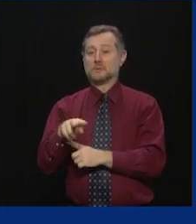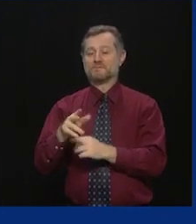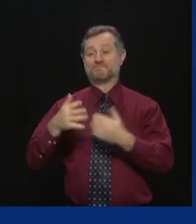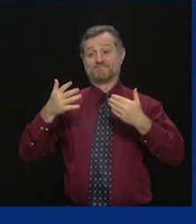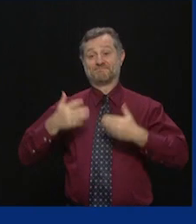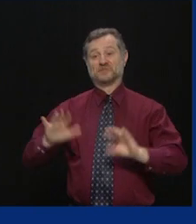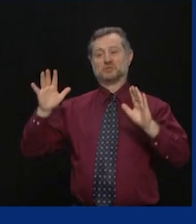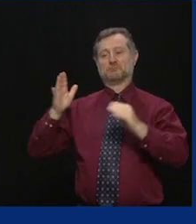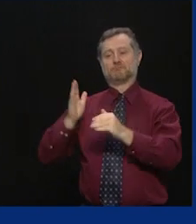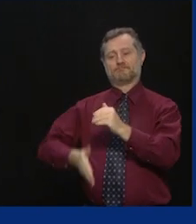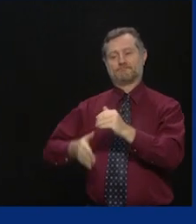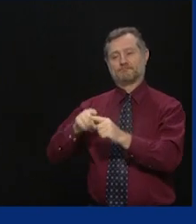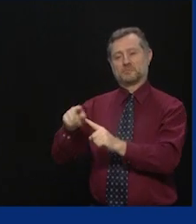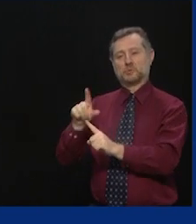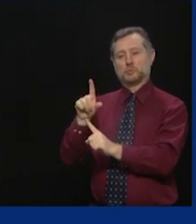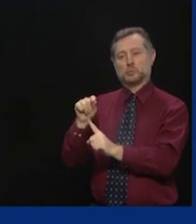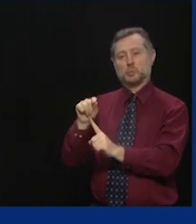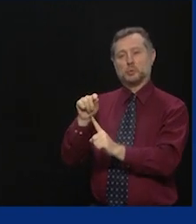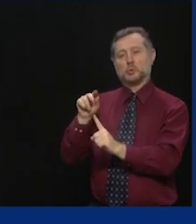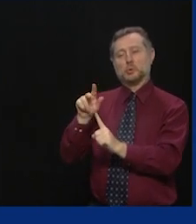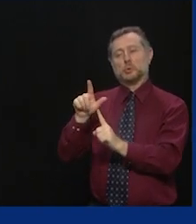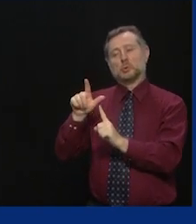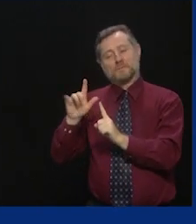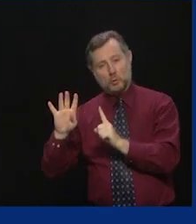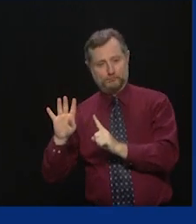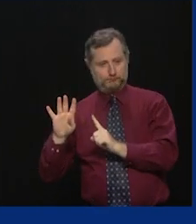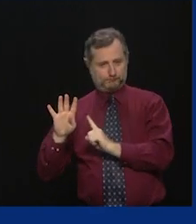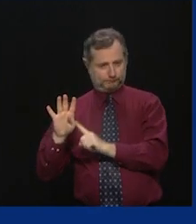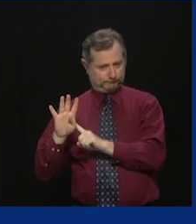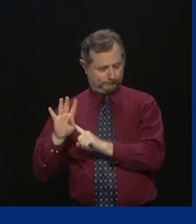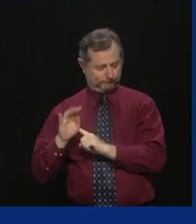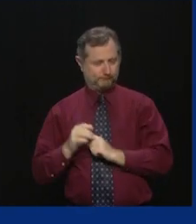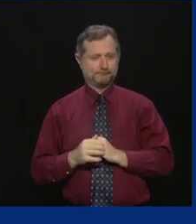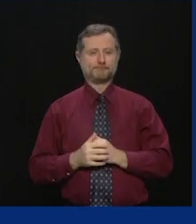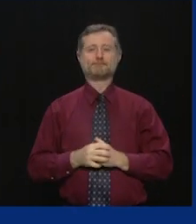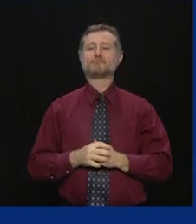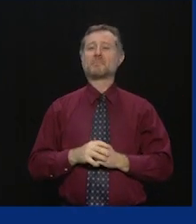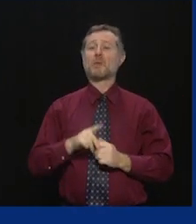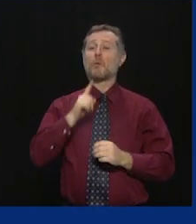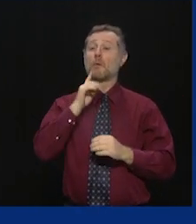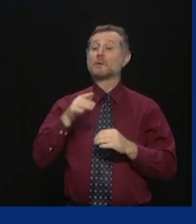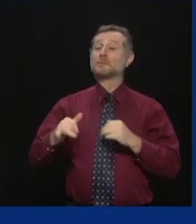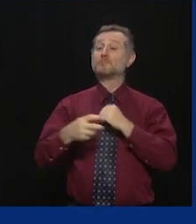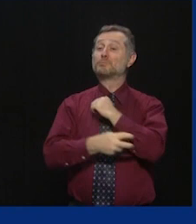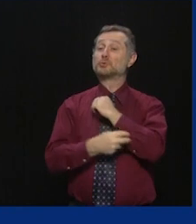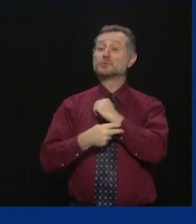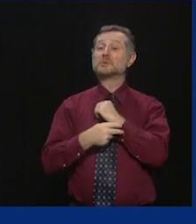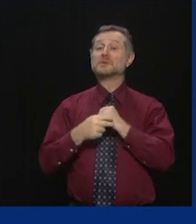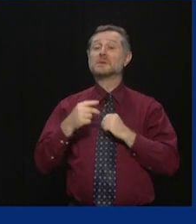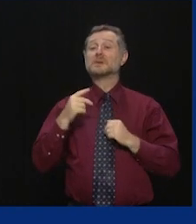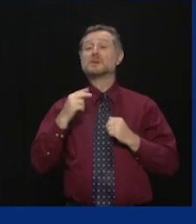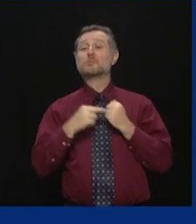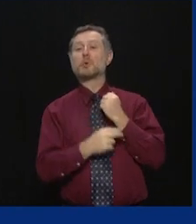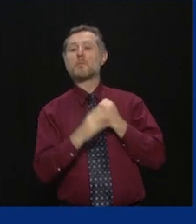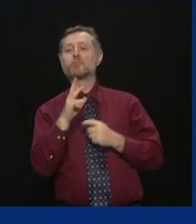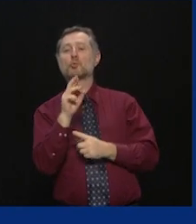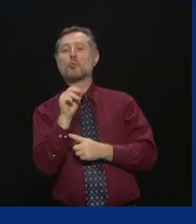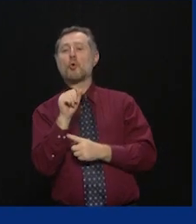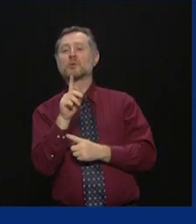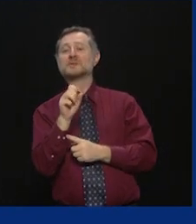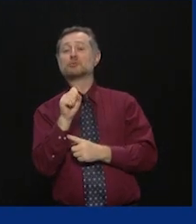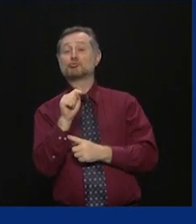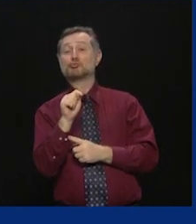this reimagined aqueduct. We're going to remove the Broad Street Bridge to its historic level, and this is going to